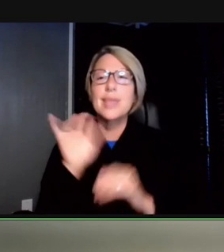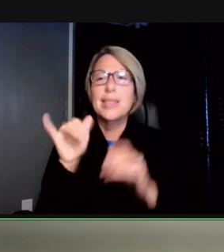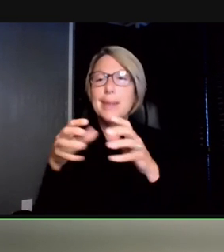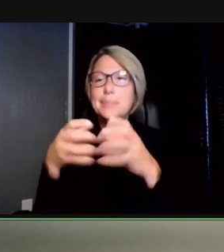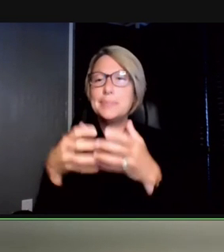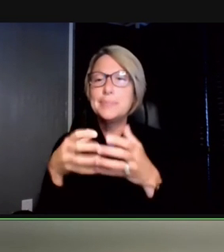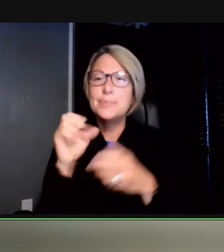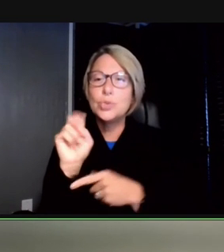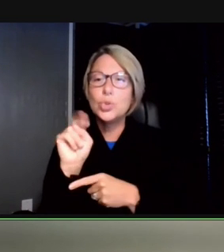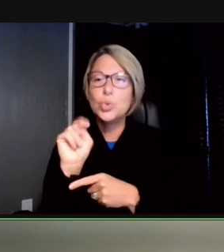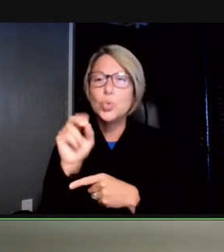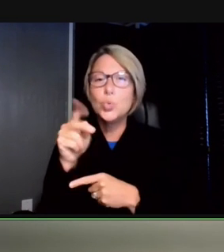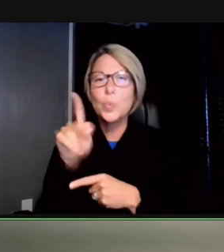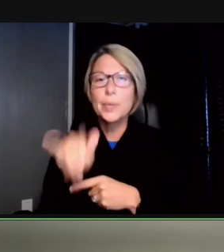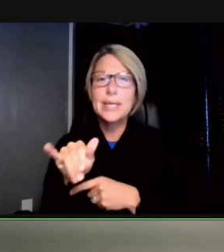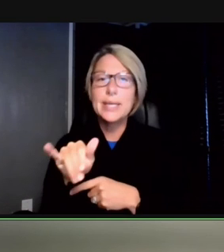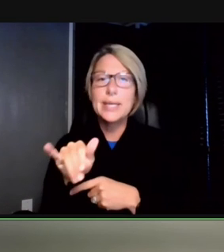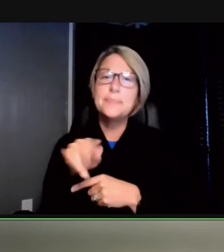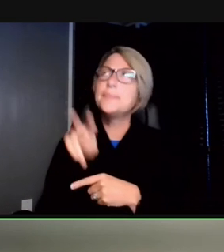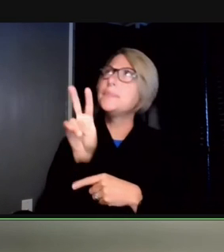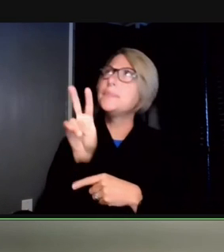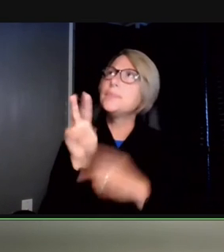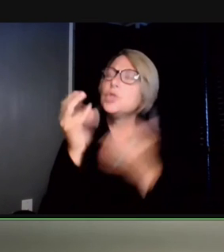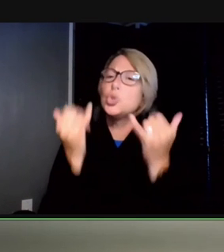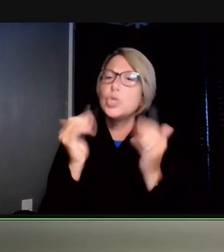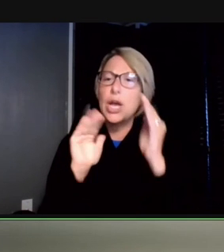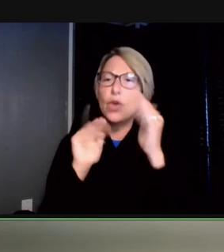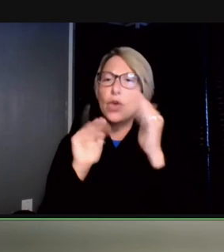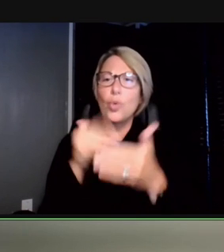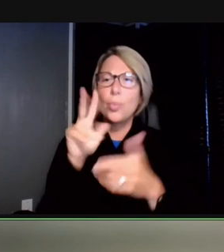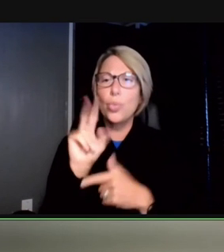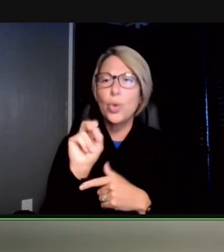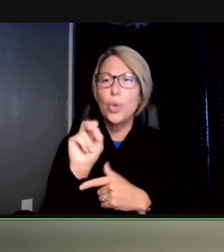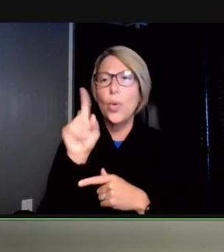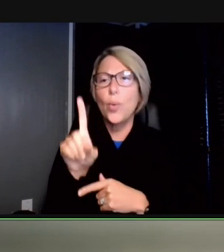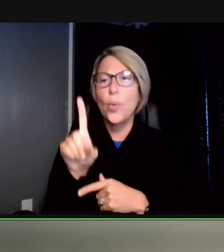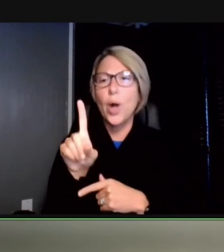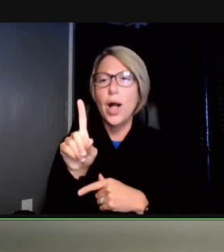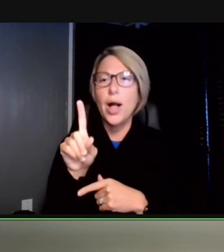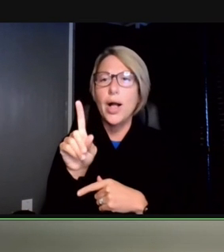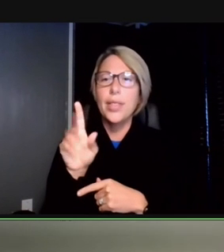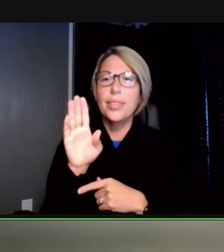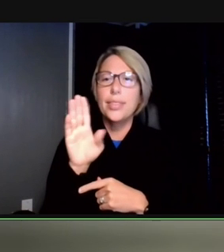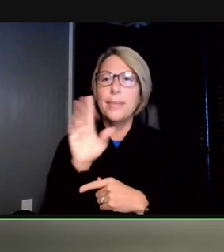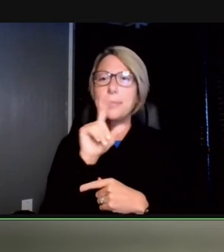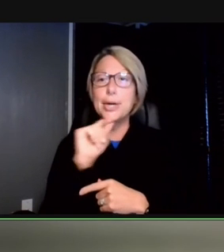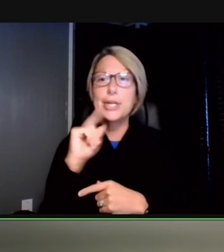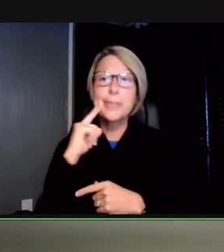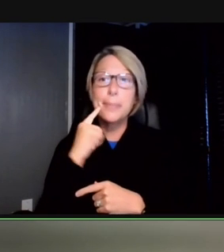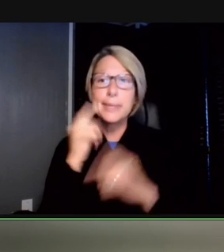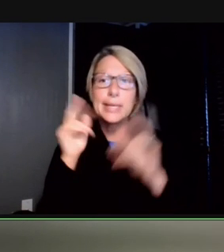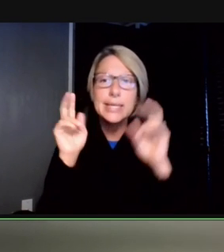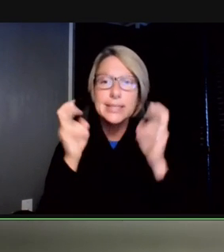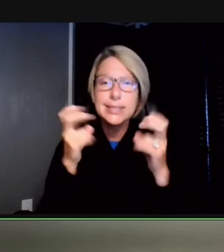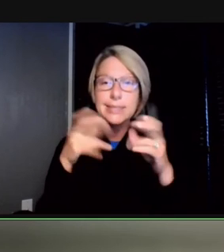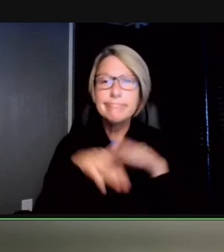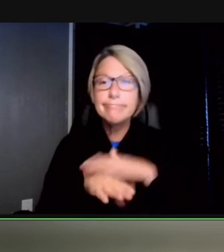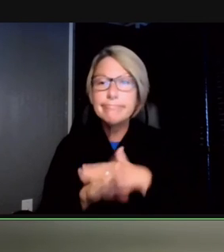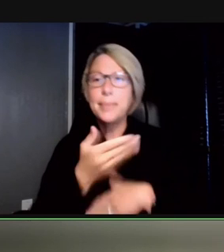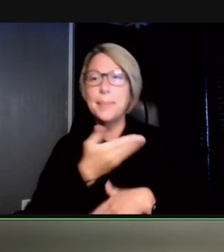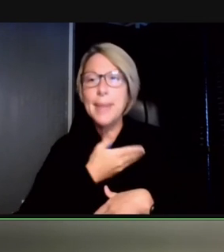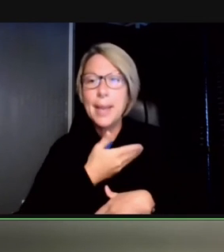in room 301, the birds and the bees, and much, much more. So, one of the things that I felt